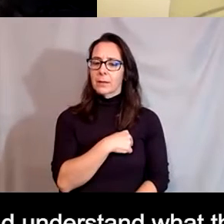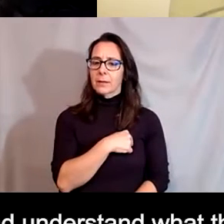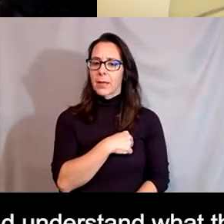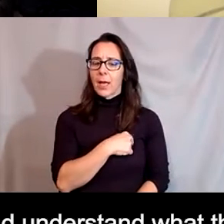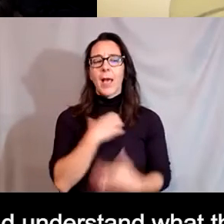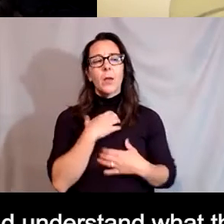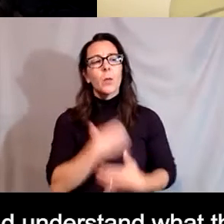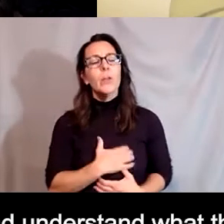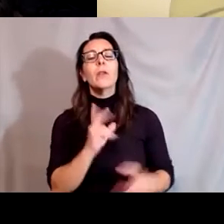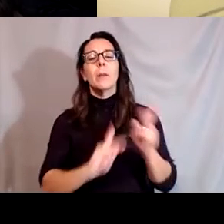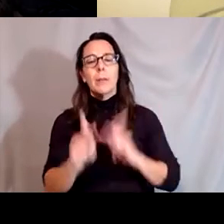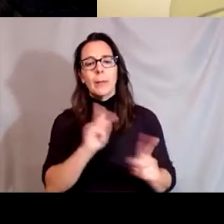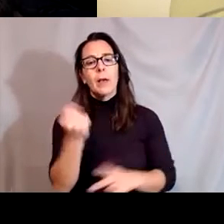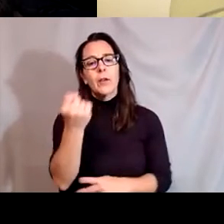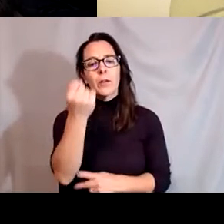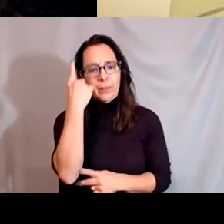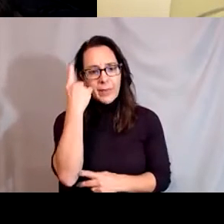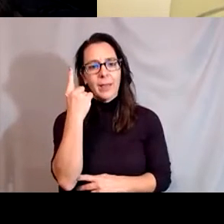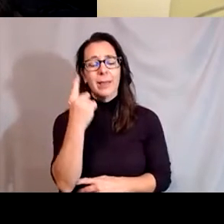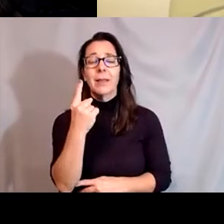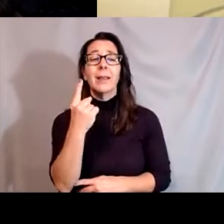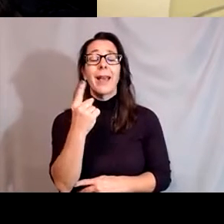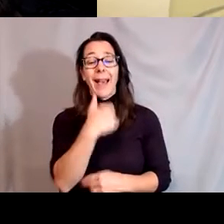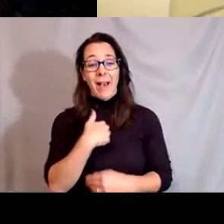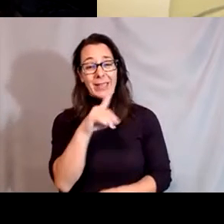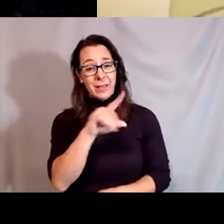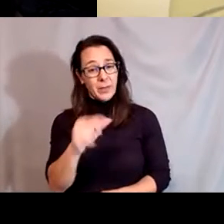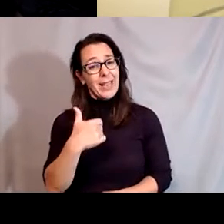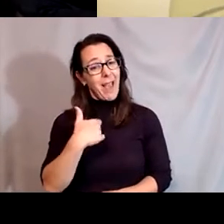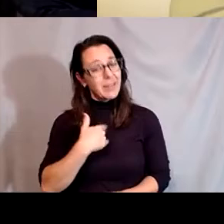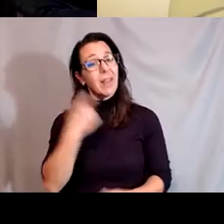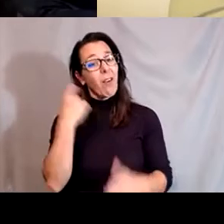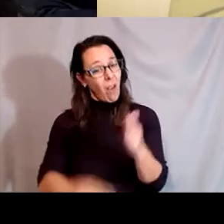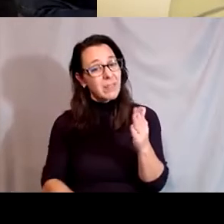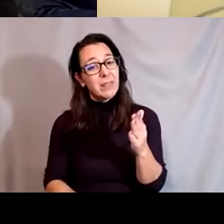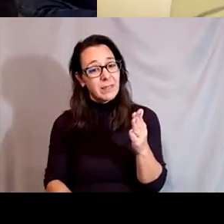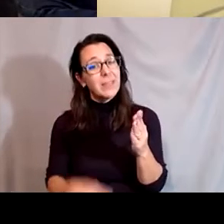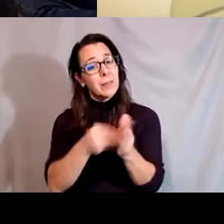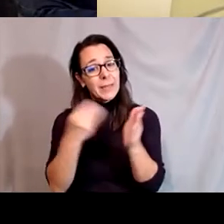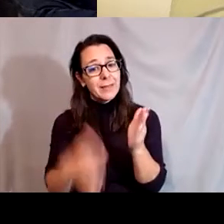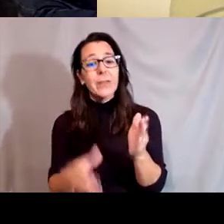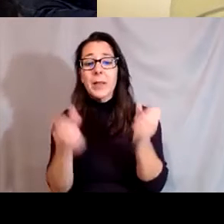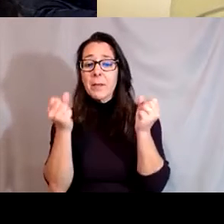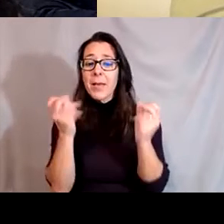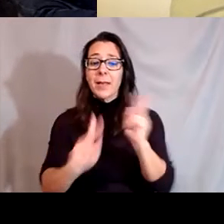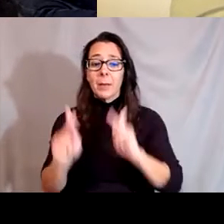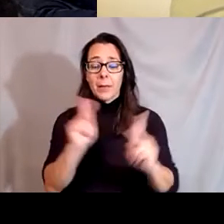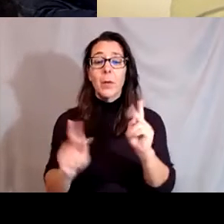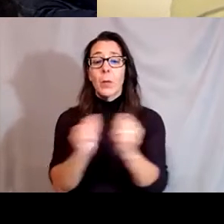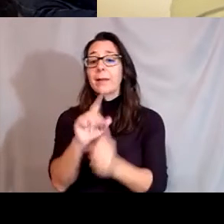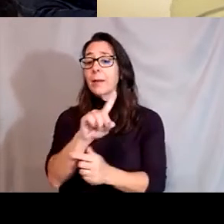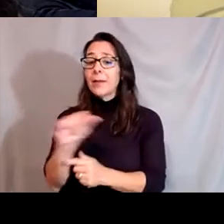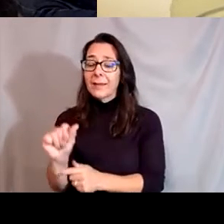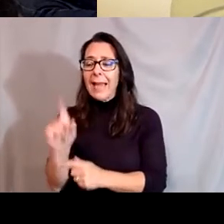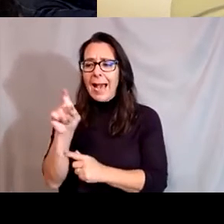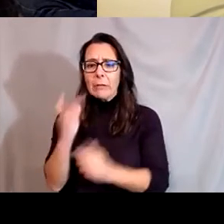what the cost of having a disability really is. And how much a lot of people with disabilities do without simply because